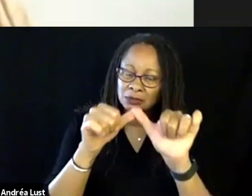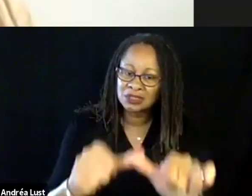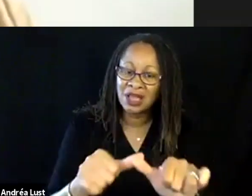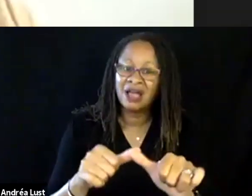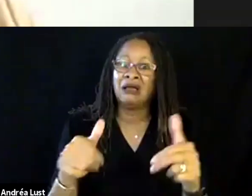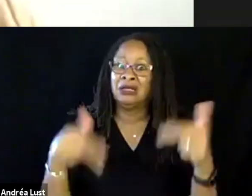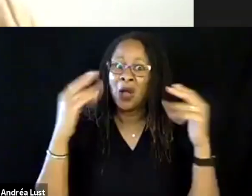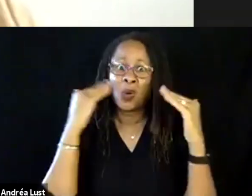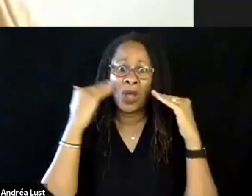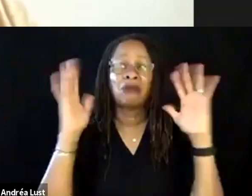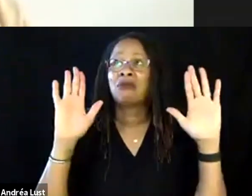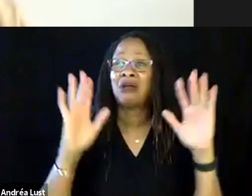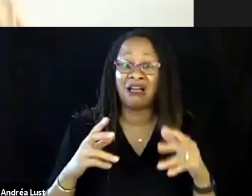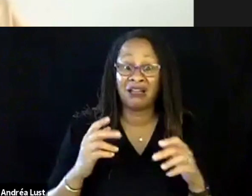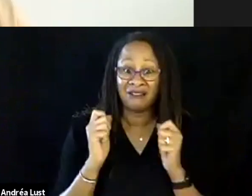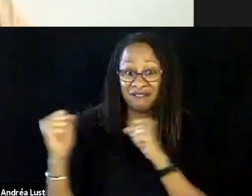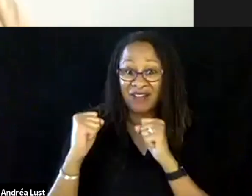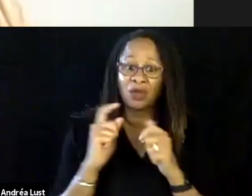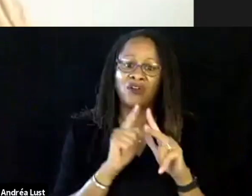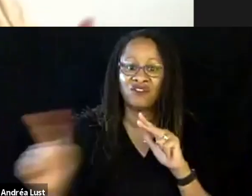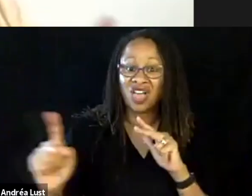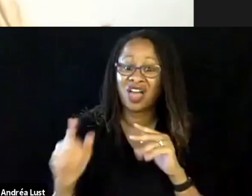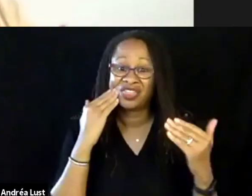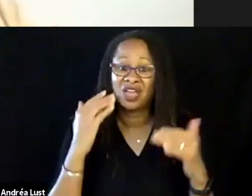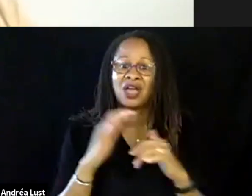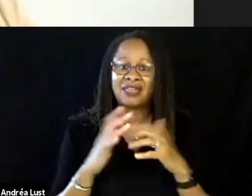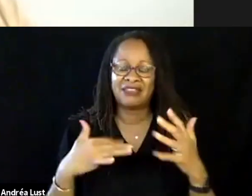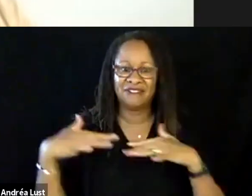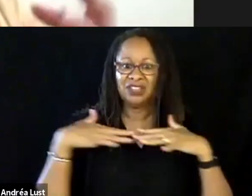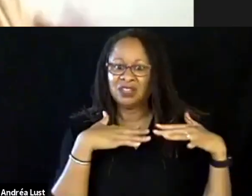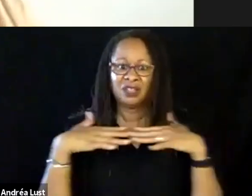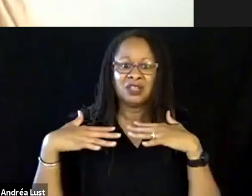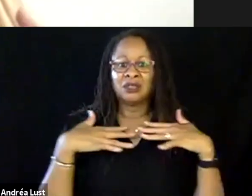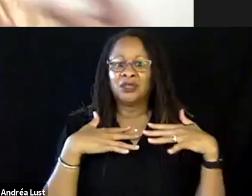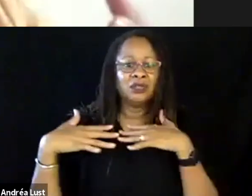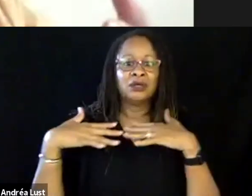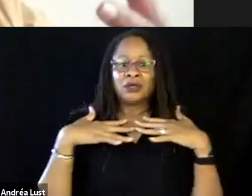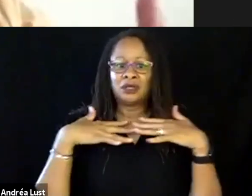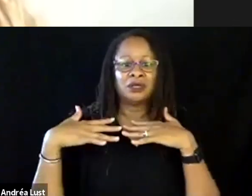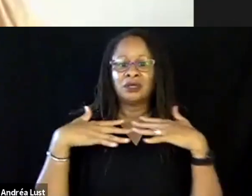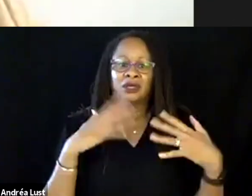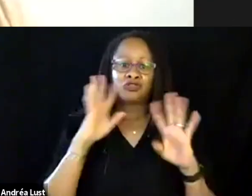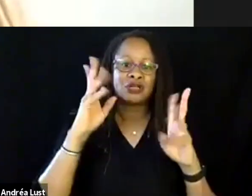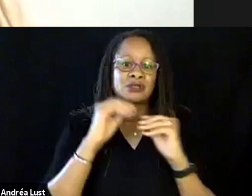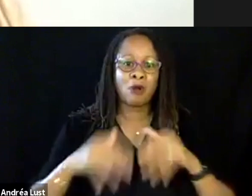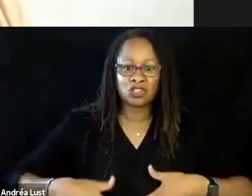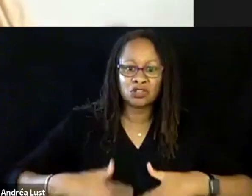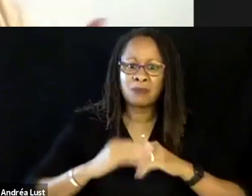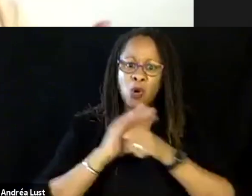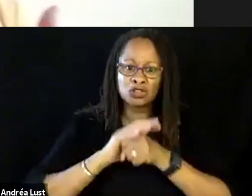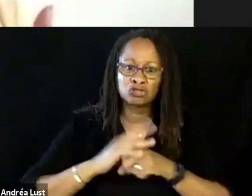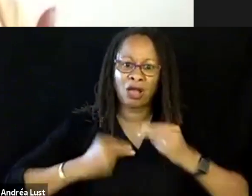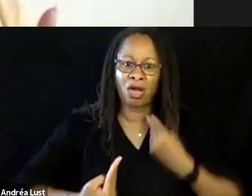hypervigilance or fight or flight. And this creates kind of a heightened, like it creates more adrenaline, it creates more stress hormones,